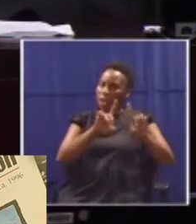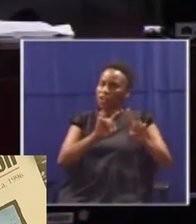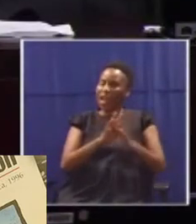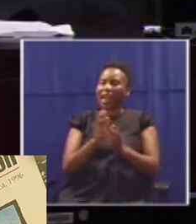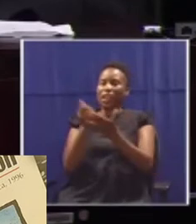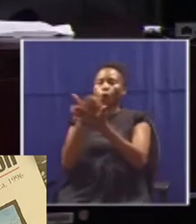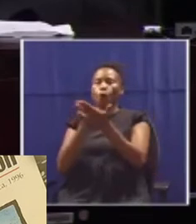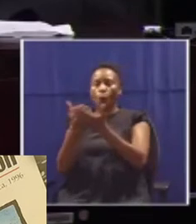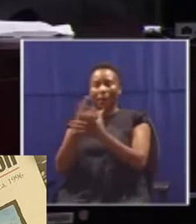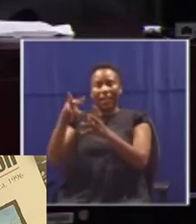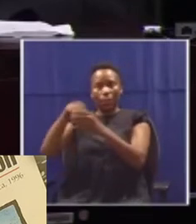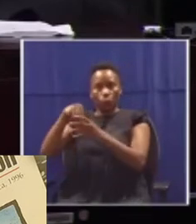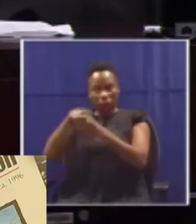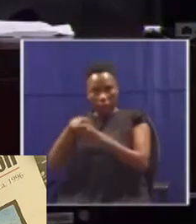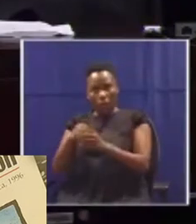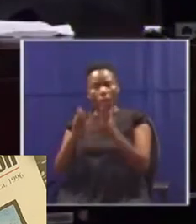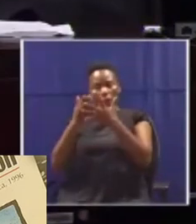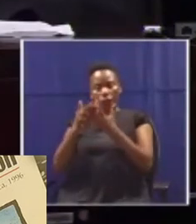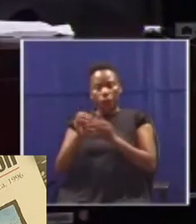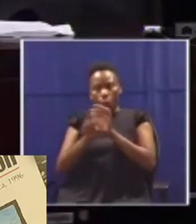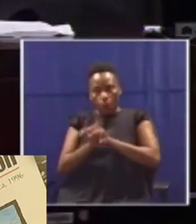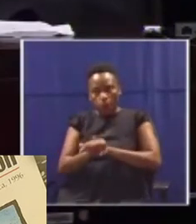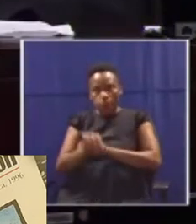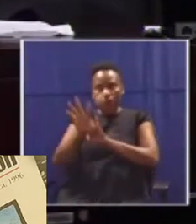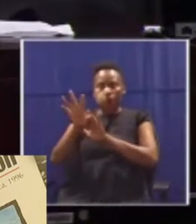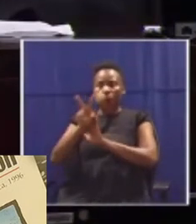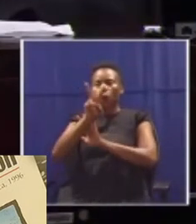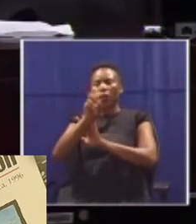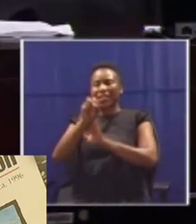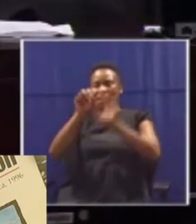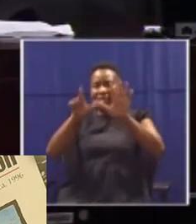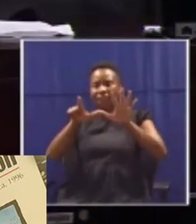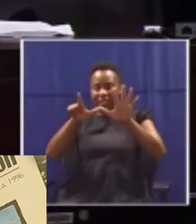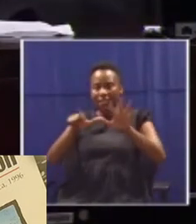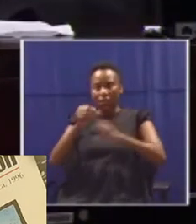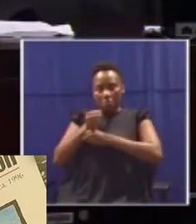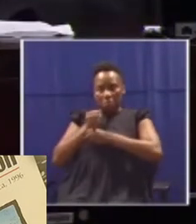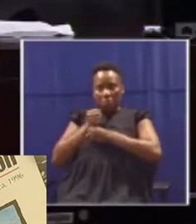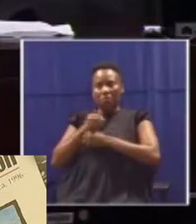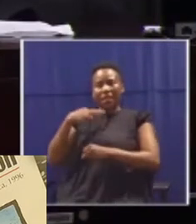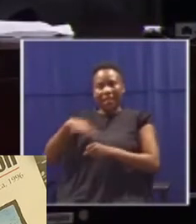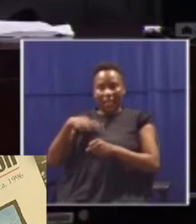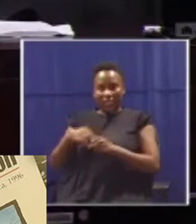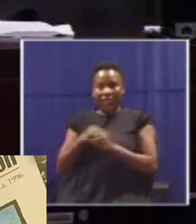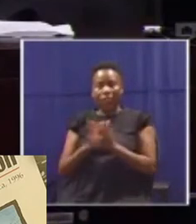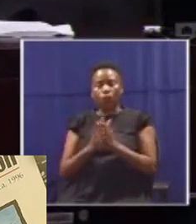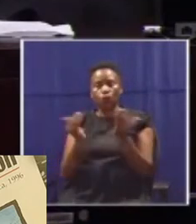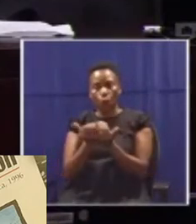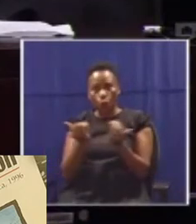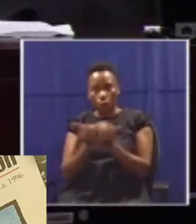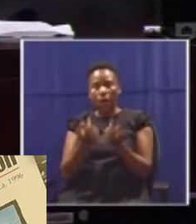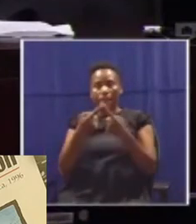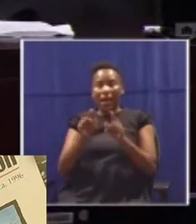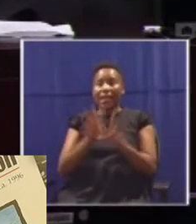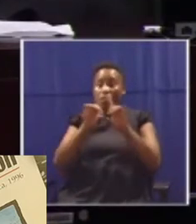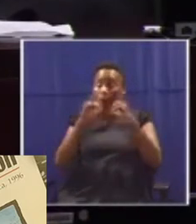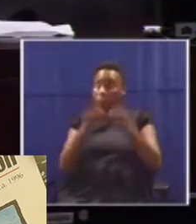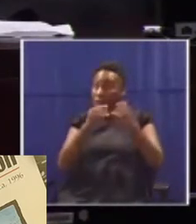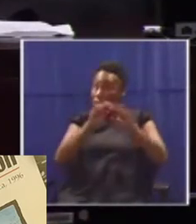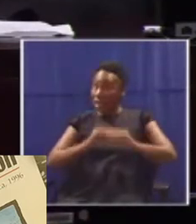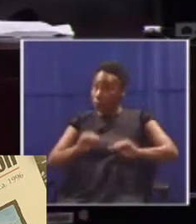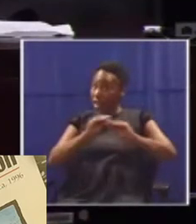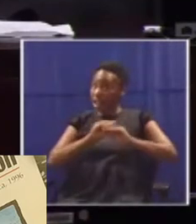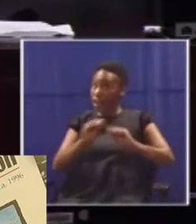inclusion through the launch of the 2017 Keeping Girls in Schools program by the Department of Basic